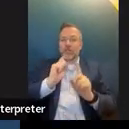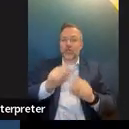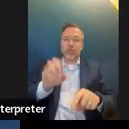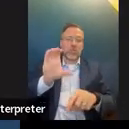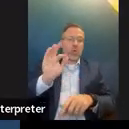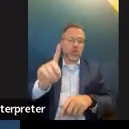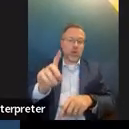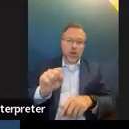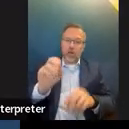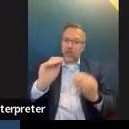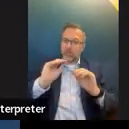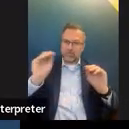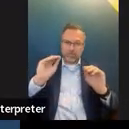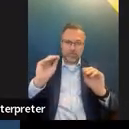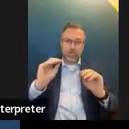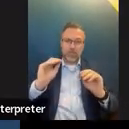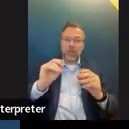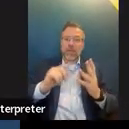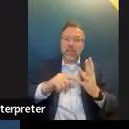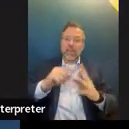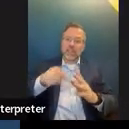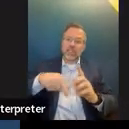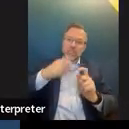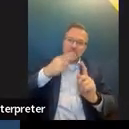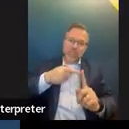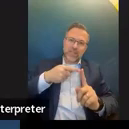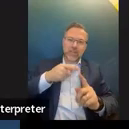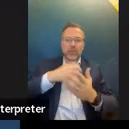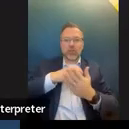use specific curriculum.